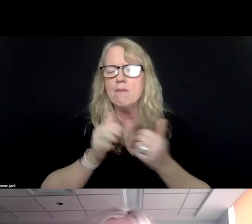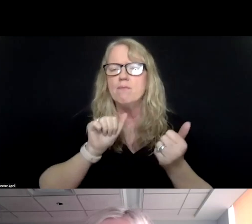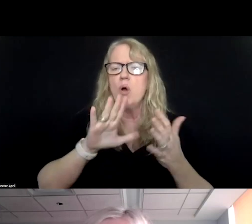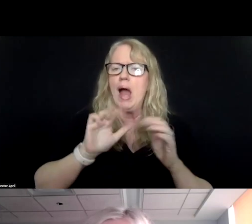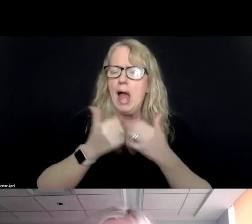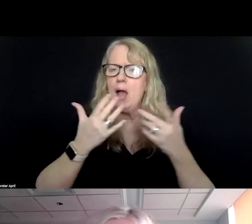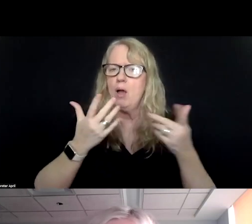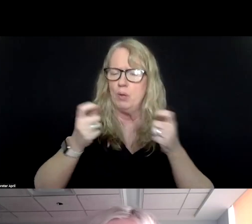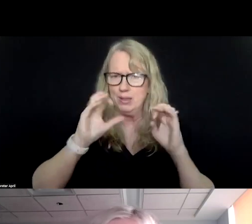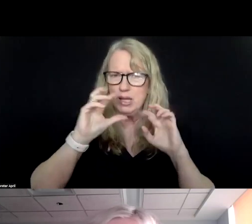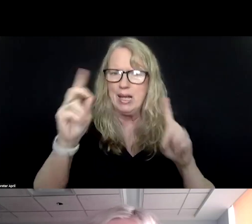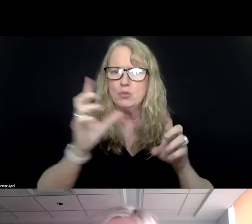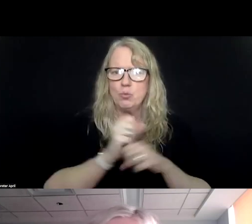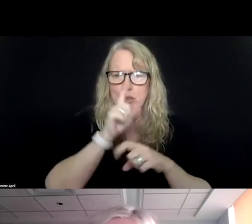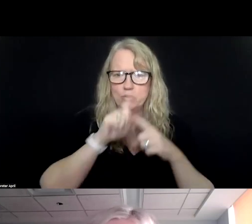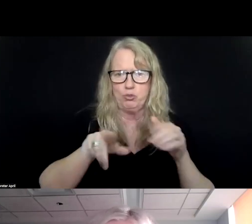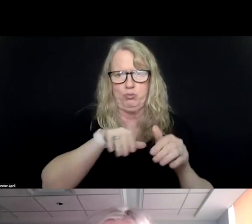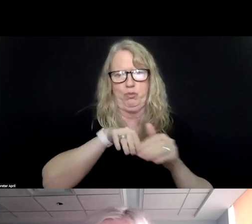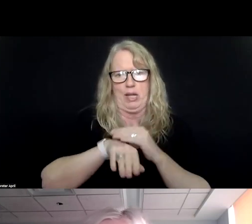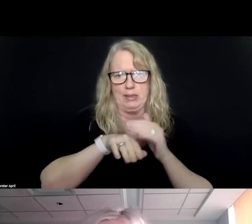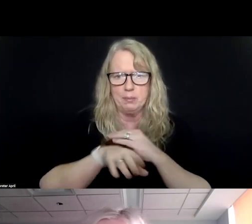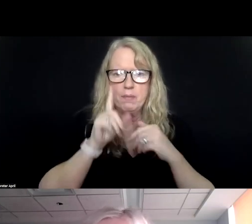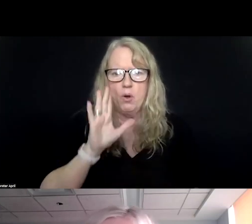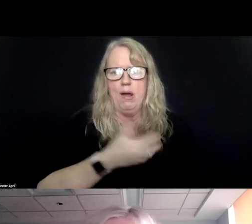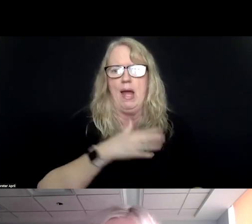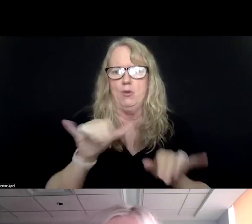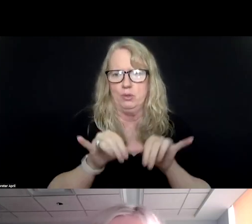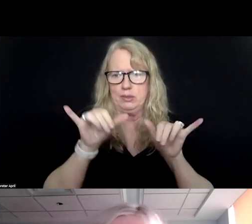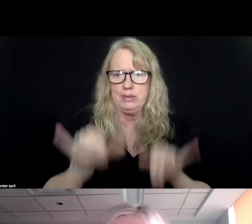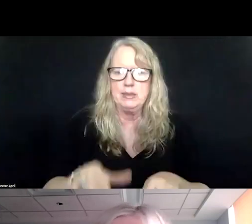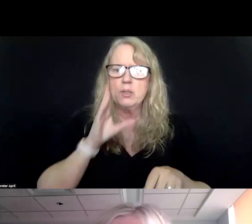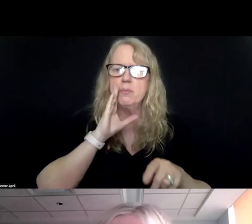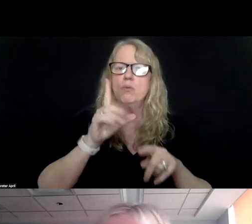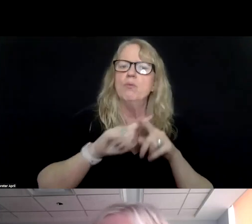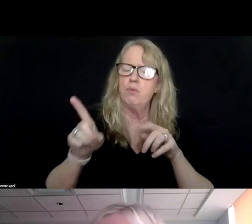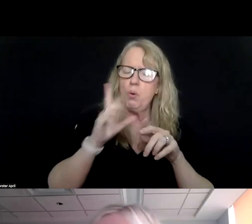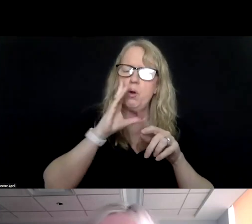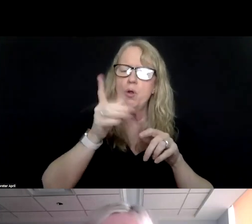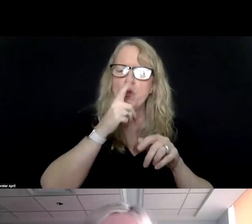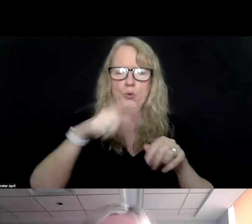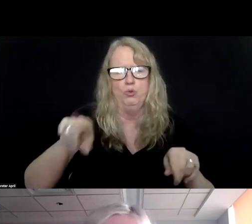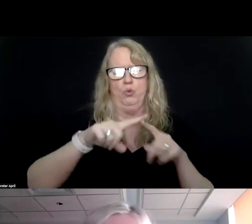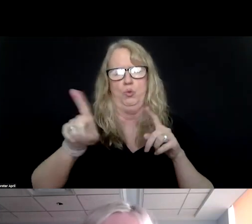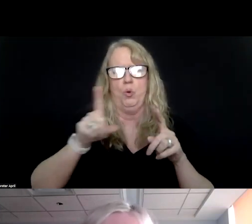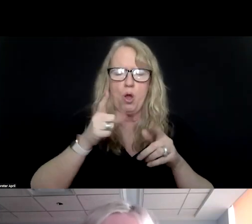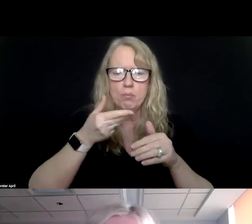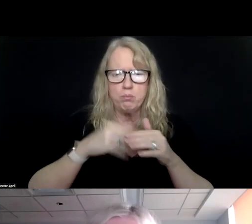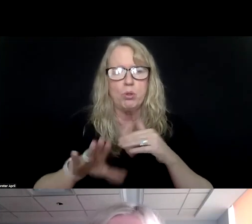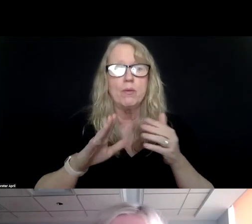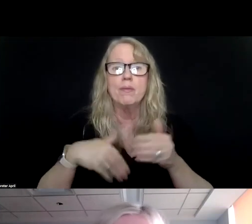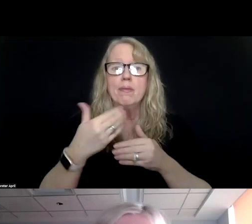educate and ensure access to care for our systems that support pregnant and birthing persons. You can go to the next